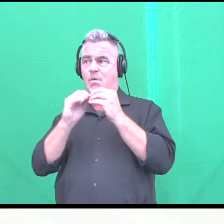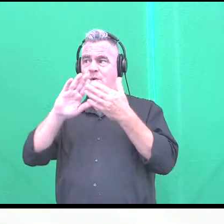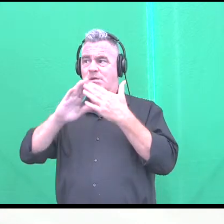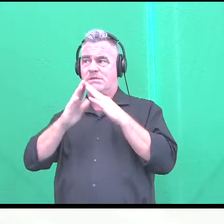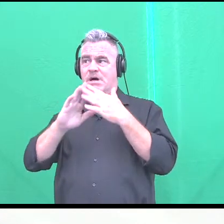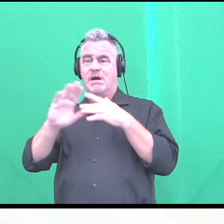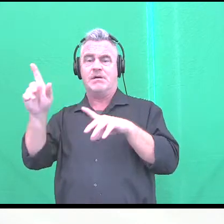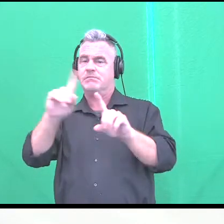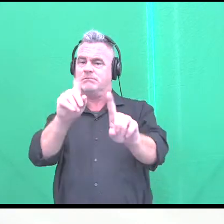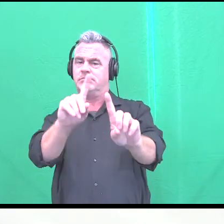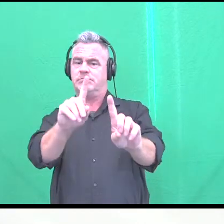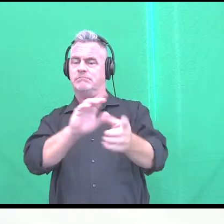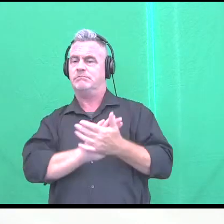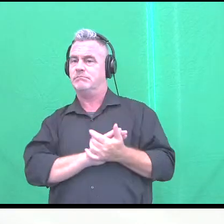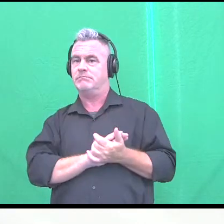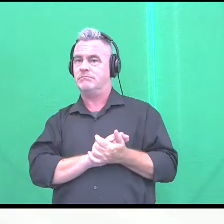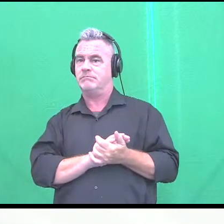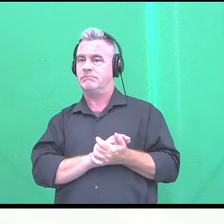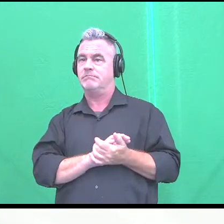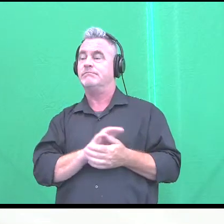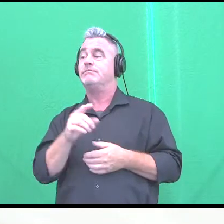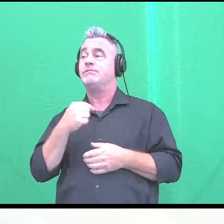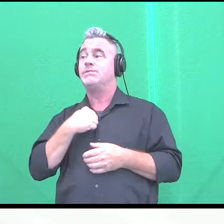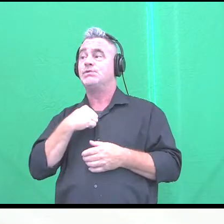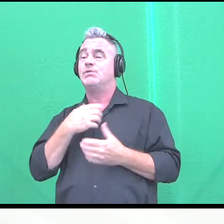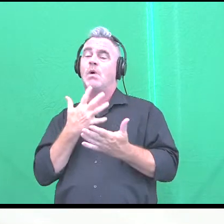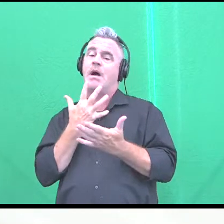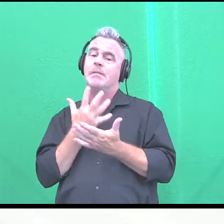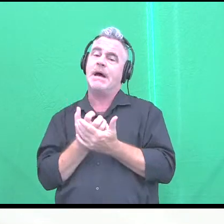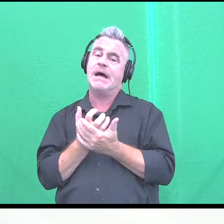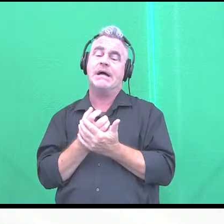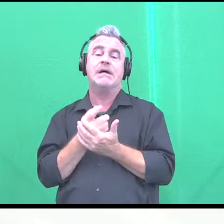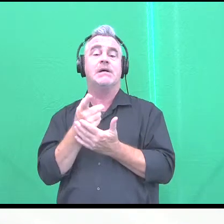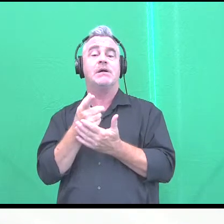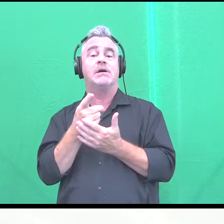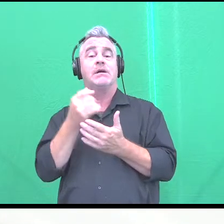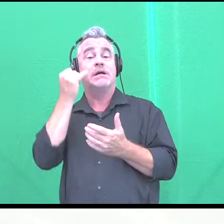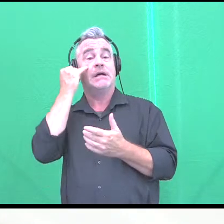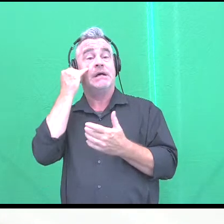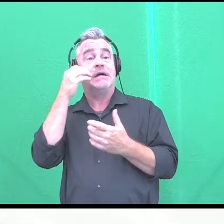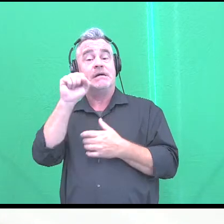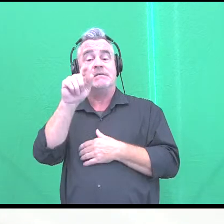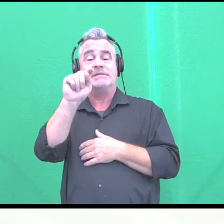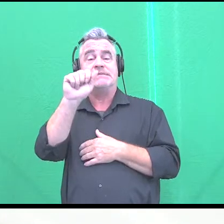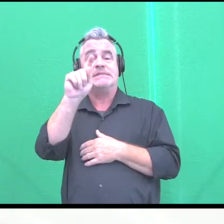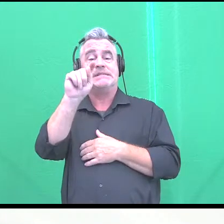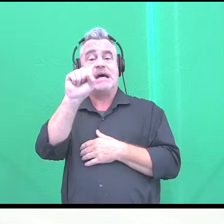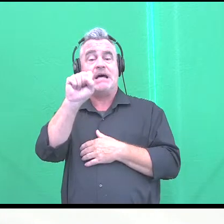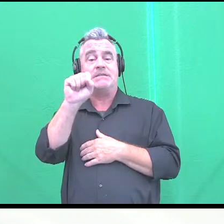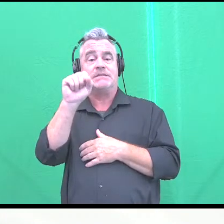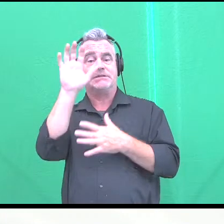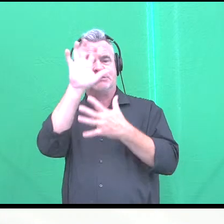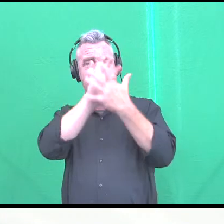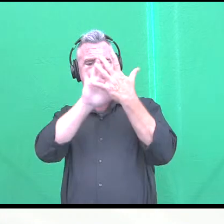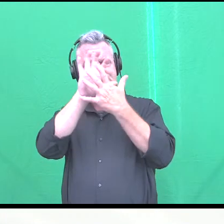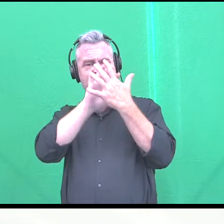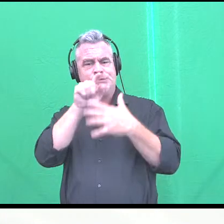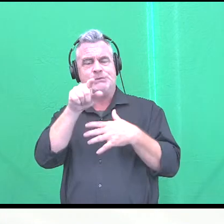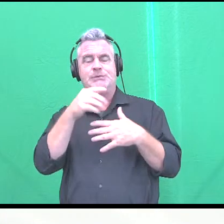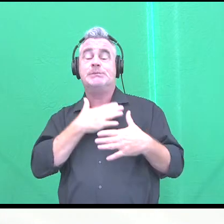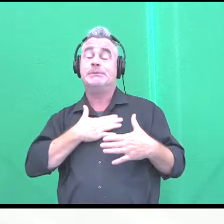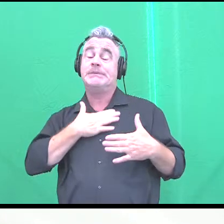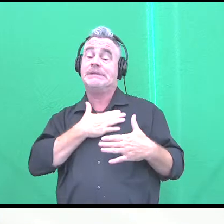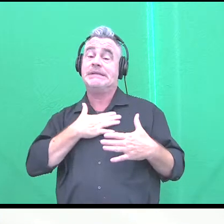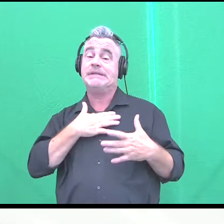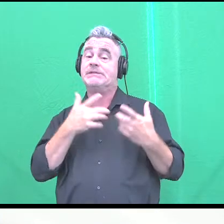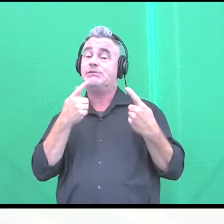true. Not true. So I beg you, if the statistics confuse you, please